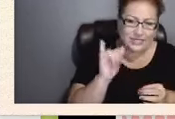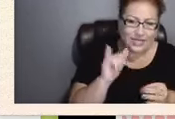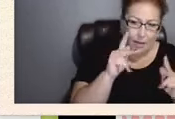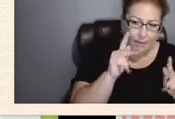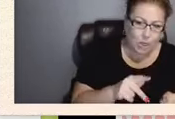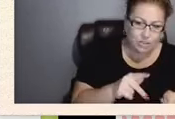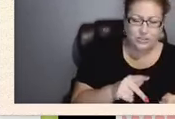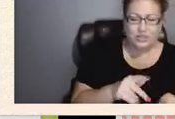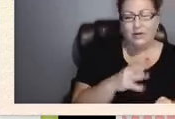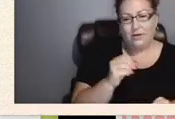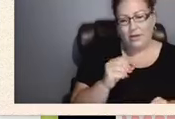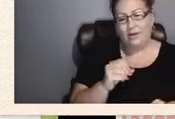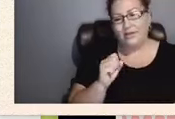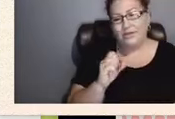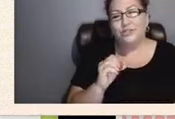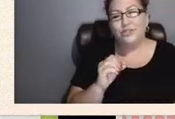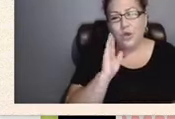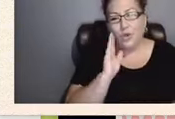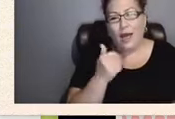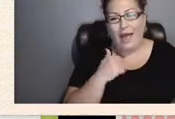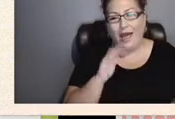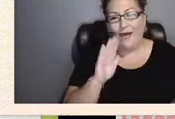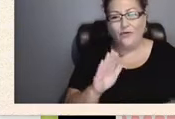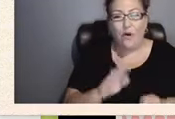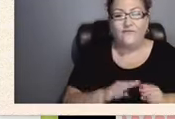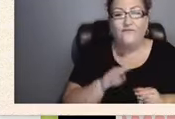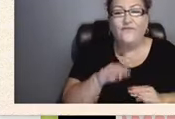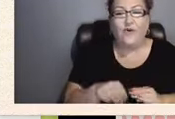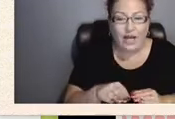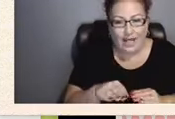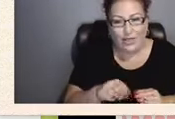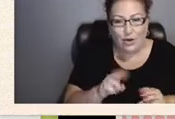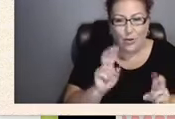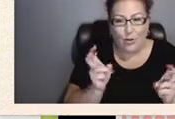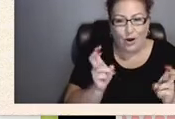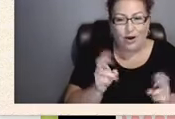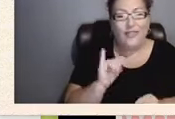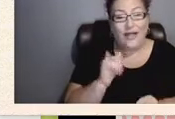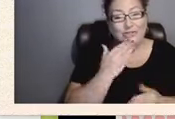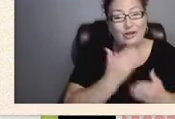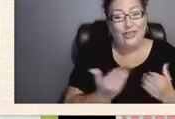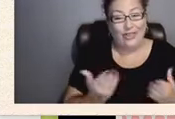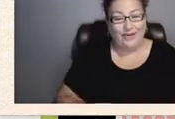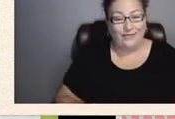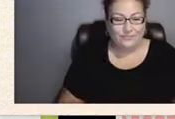And so you'll have your foot in the door. So that's always a good thing.